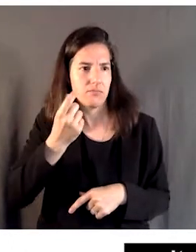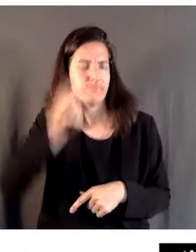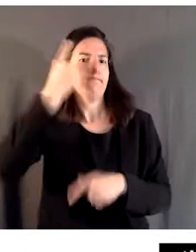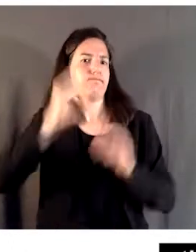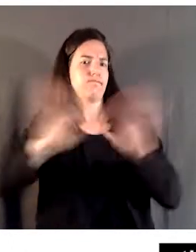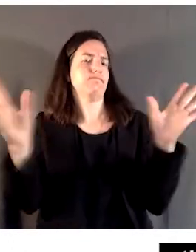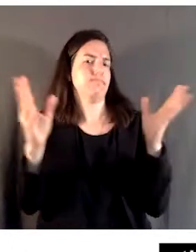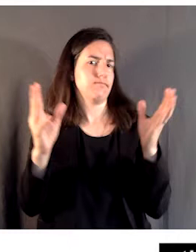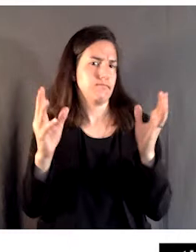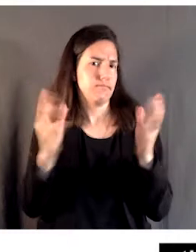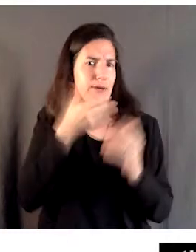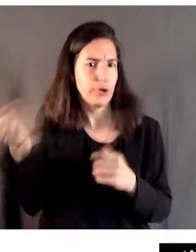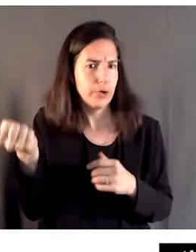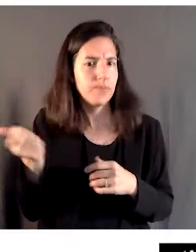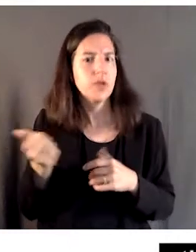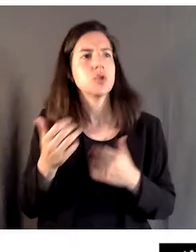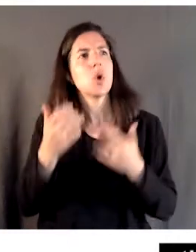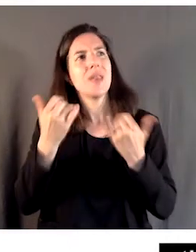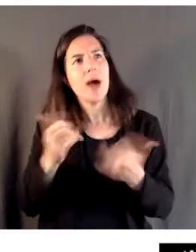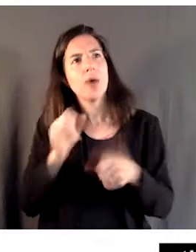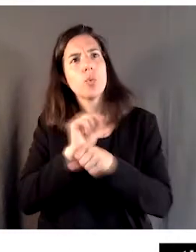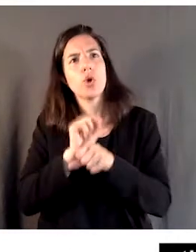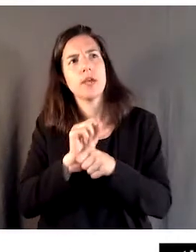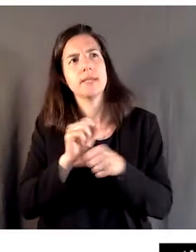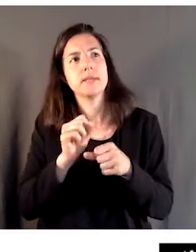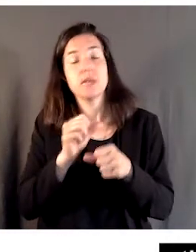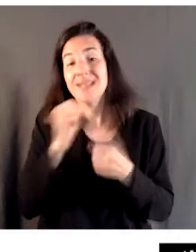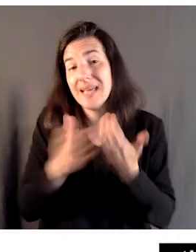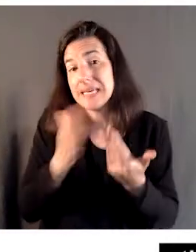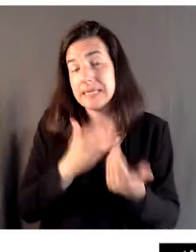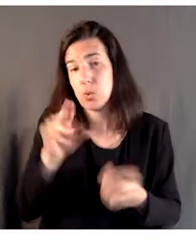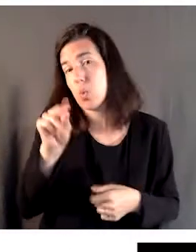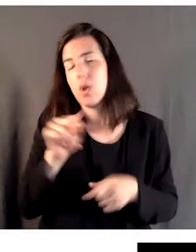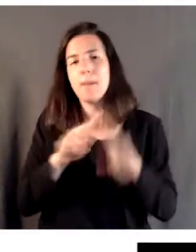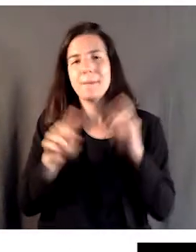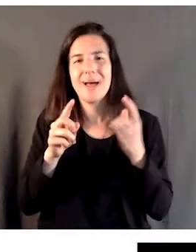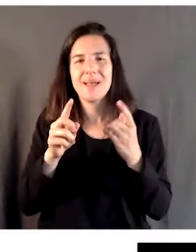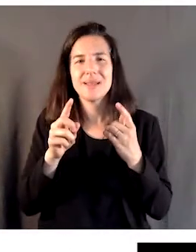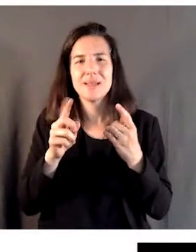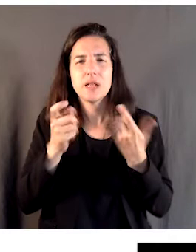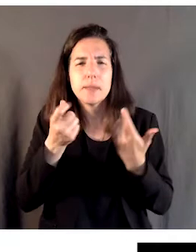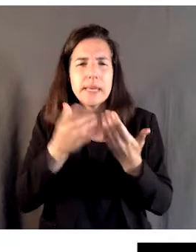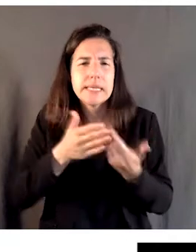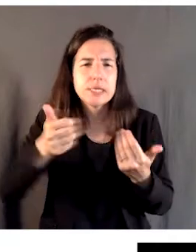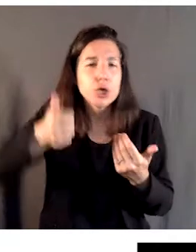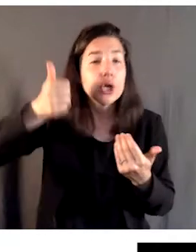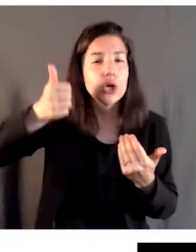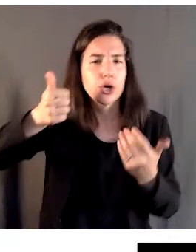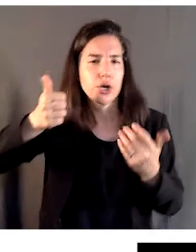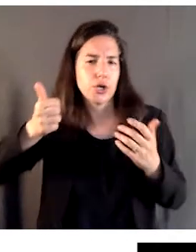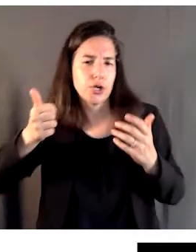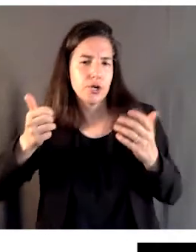easier, but still not easy, but easier because there's a recent reference point and